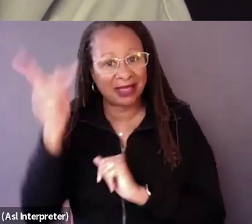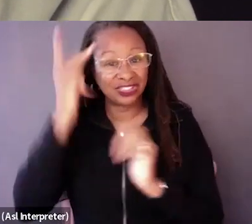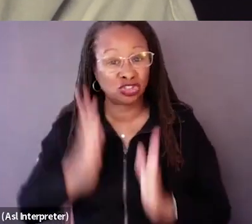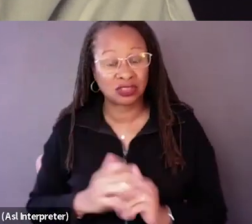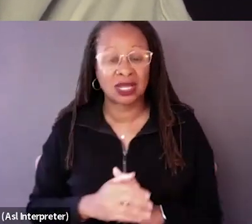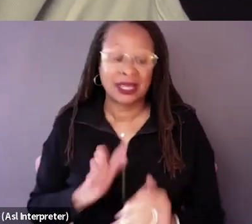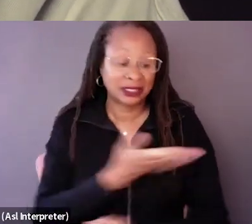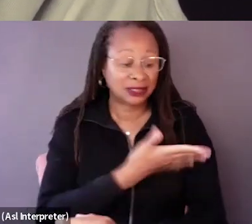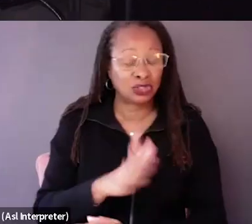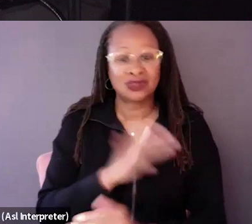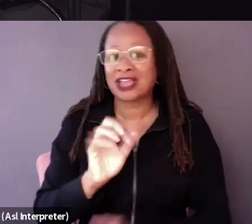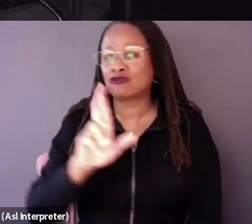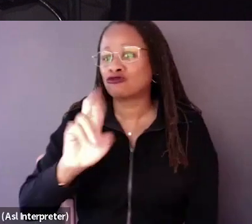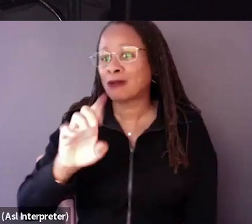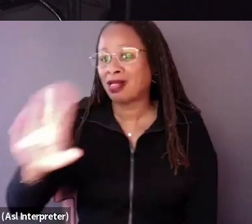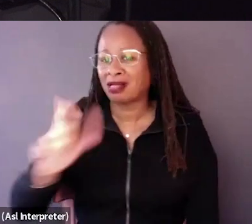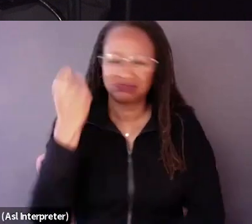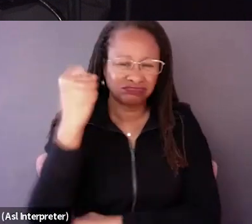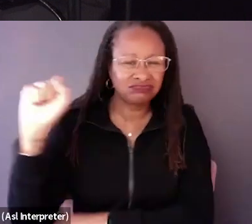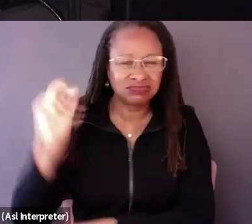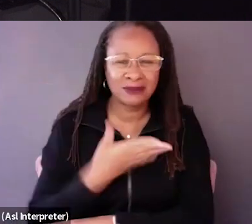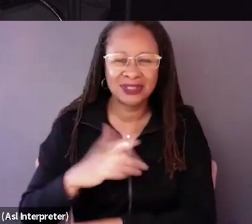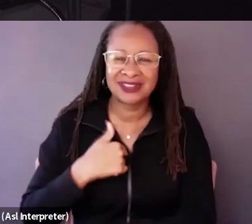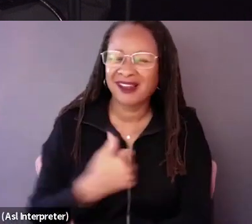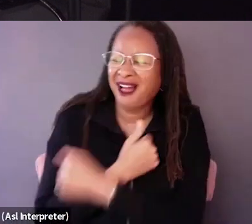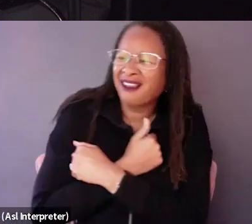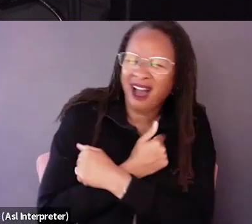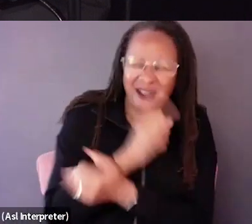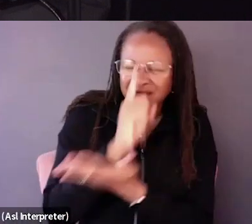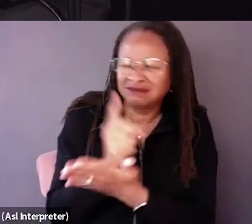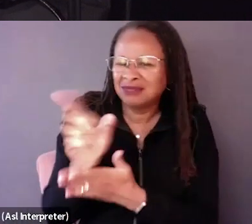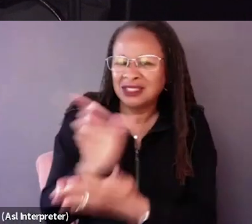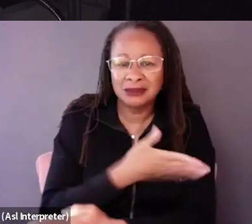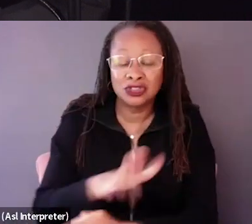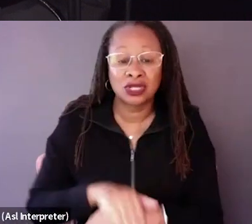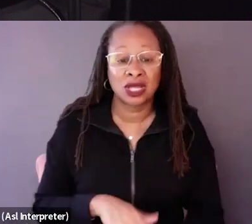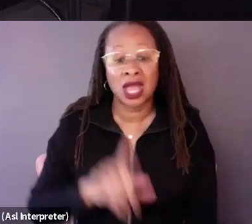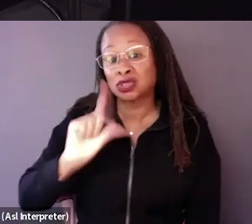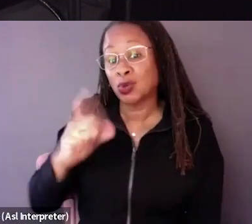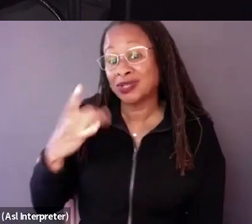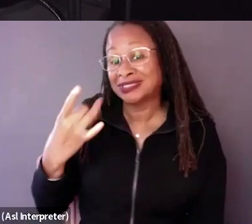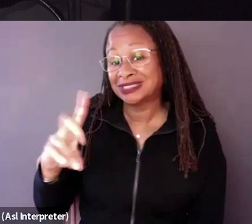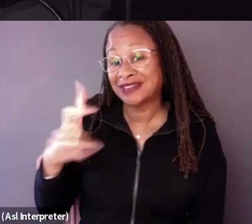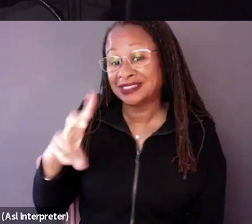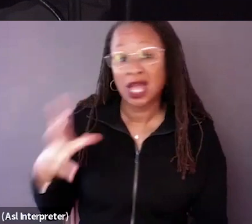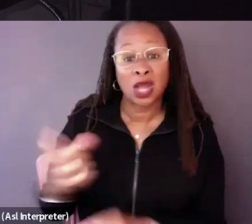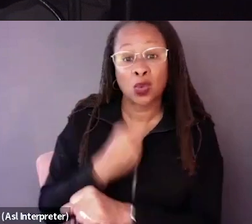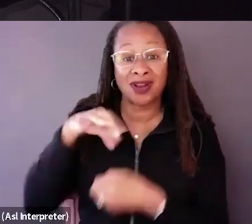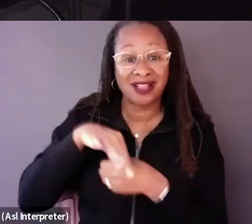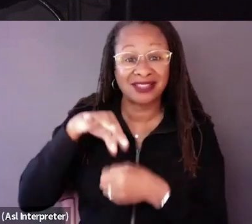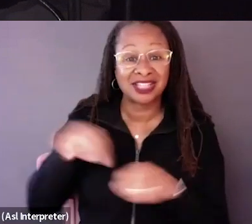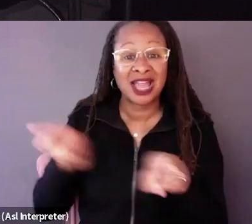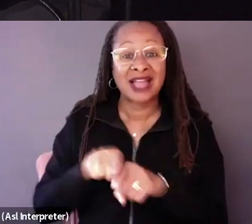like, rebel music. And I loved his music. In 2017, he won an election as